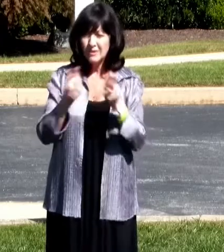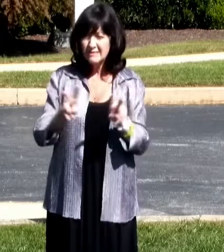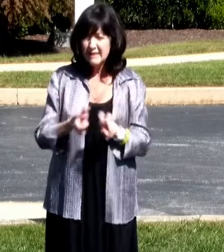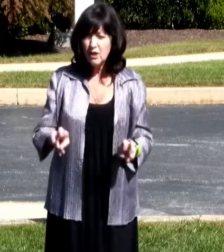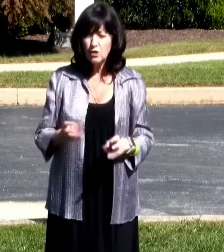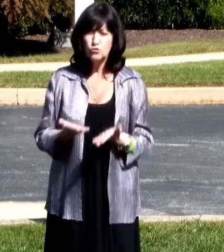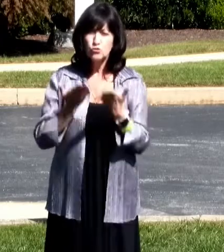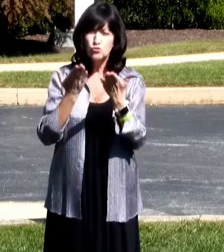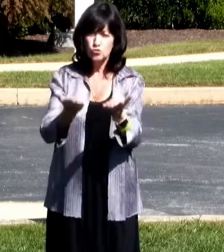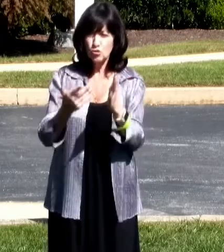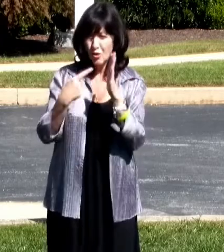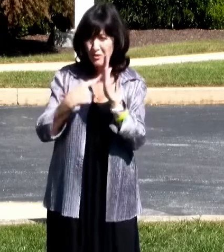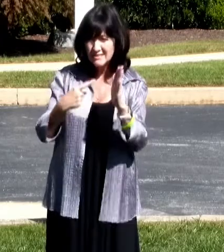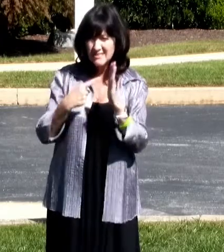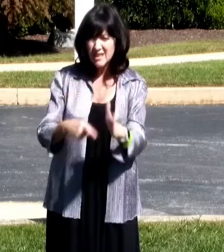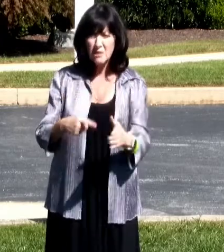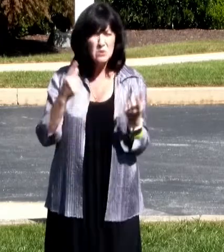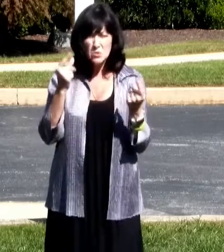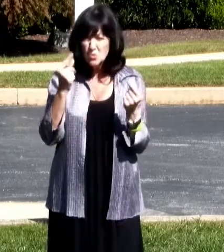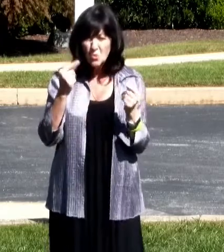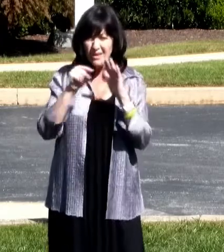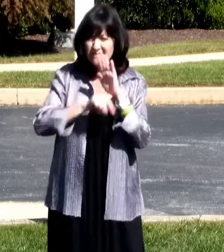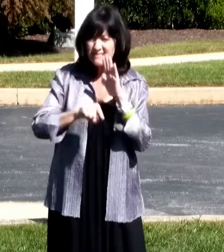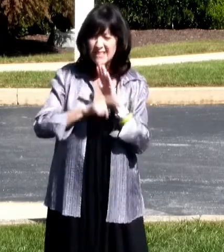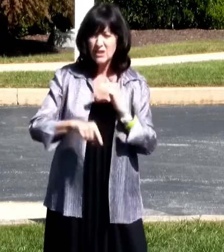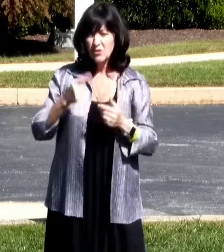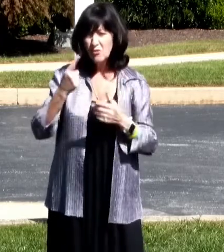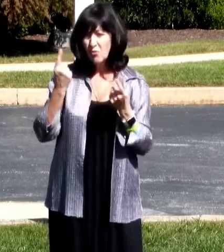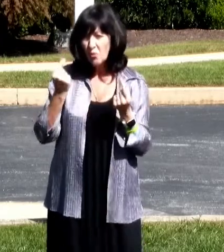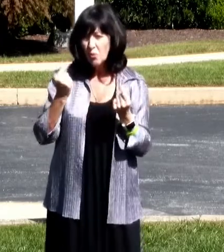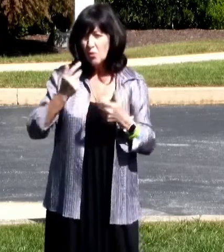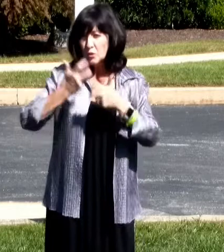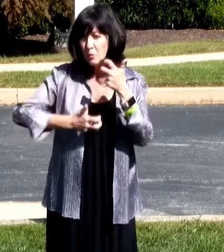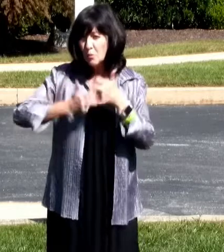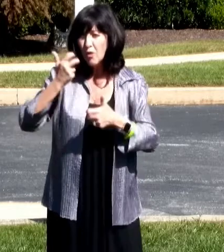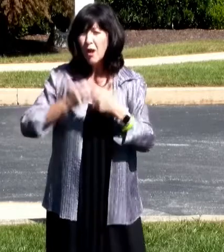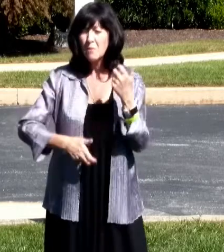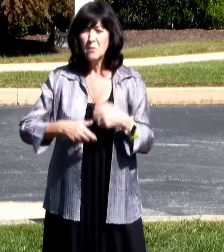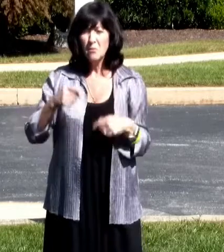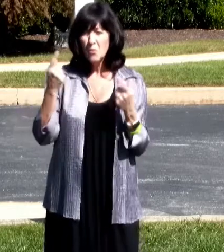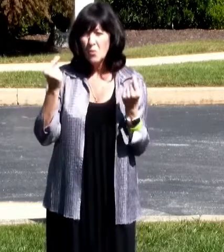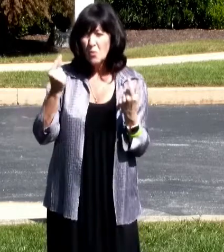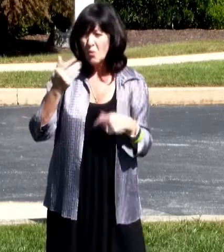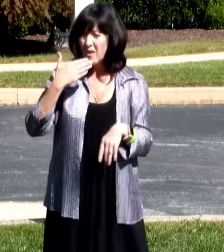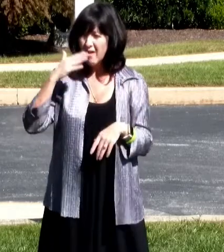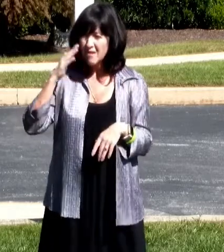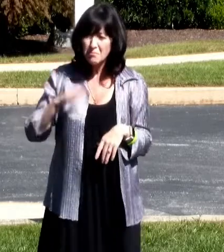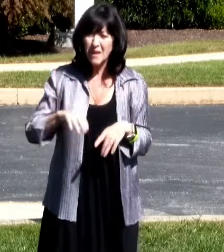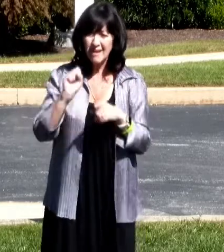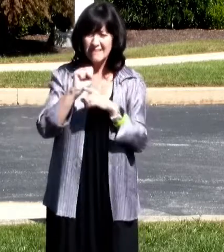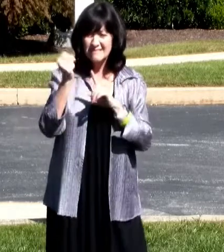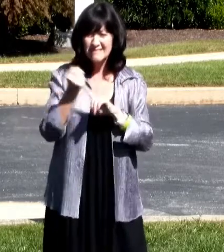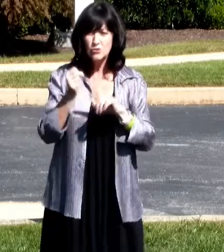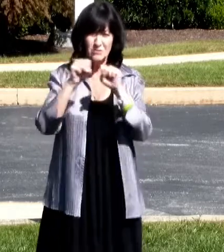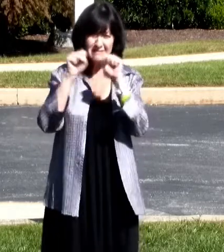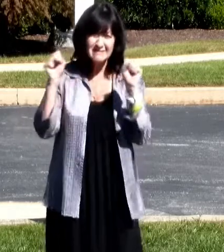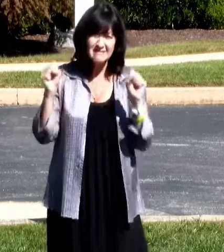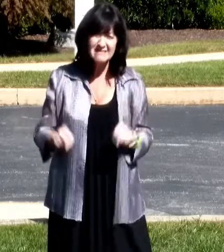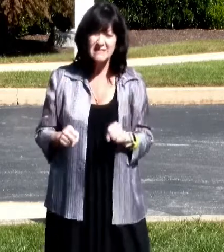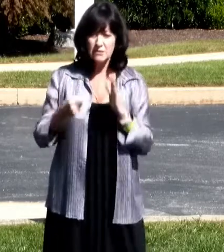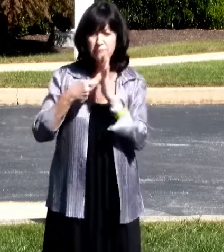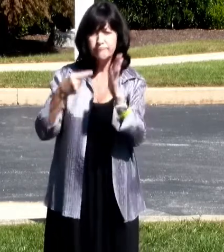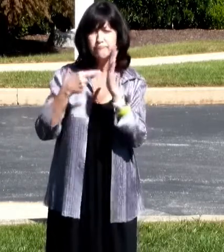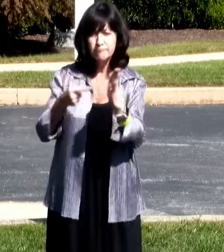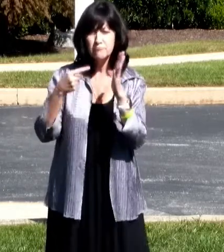examples of how bad the problem was and showing examples of how we can achieve progress, it might not have happened. I might be forgetting people beyond that.